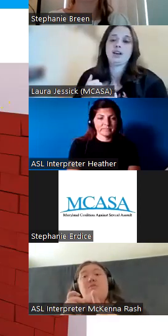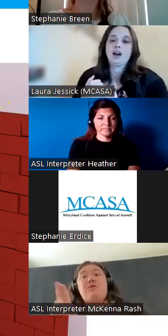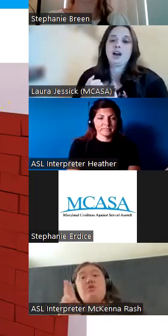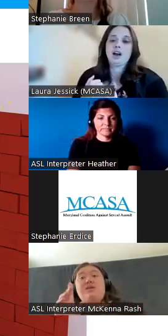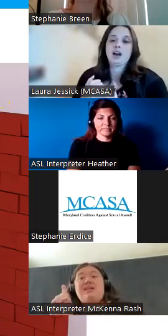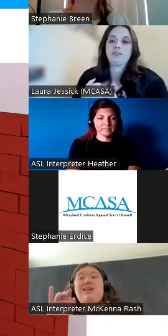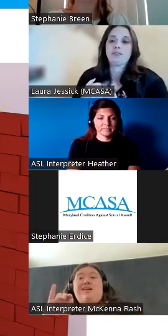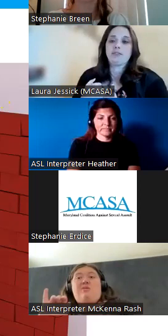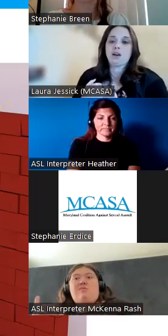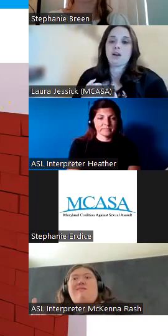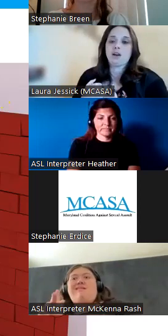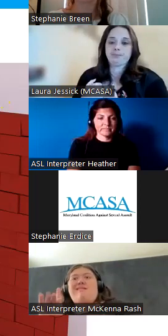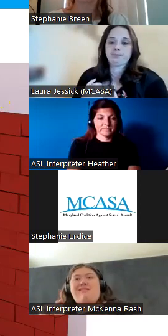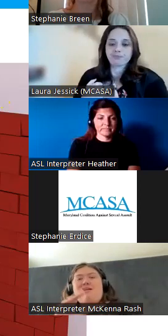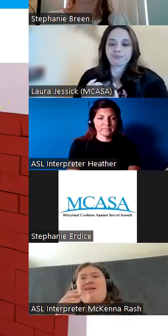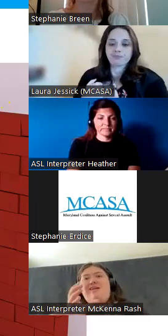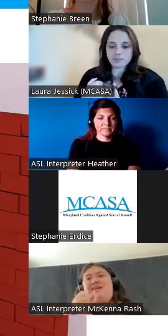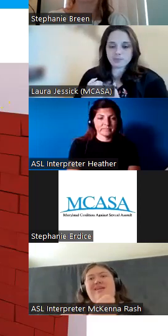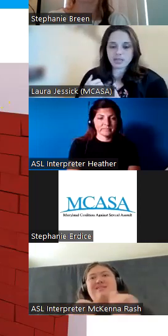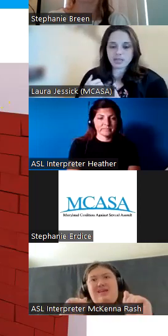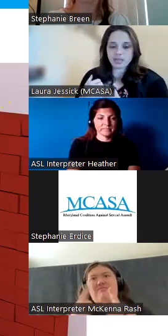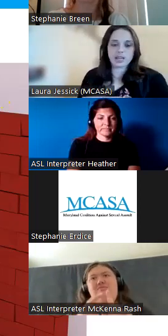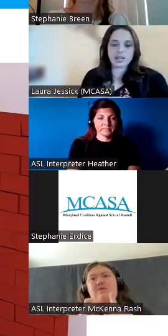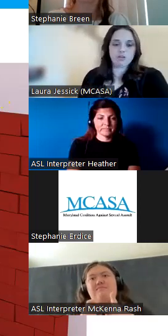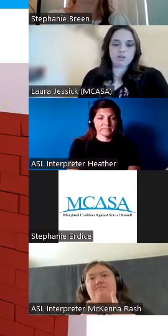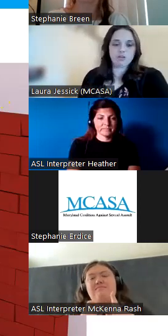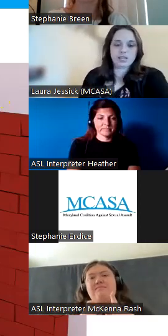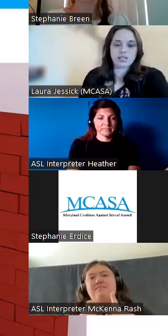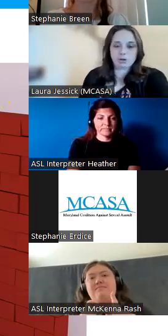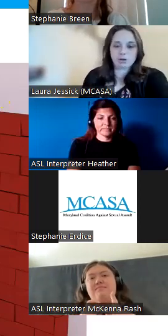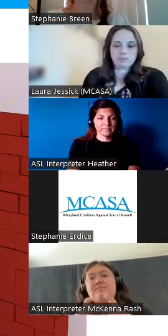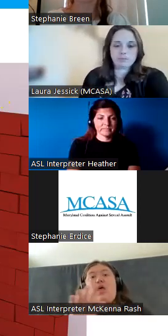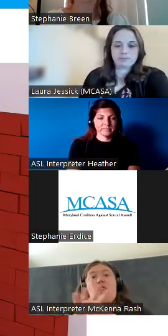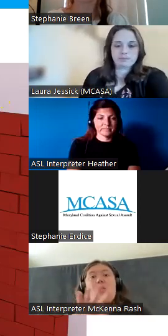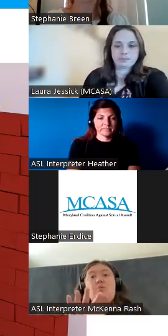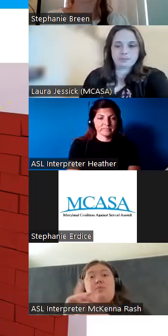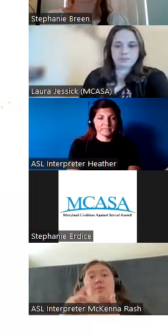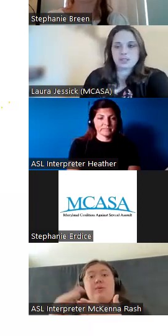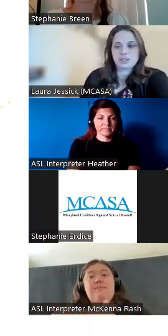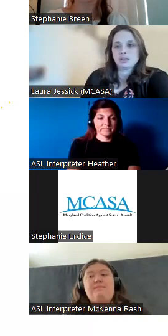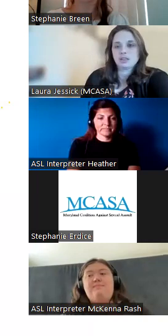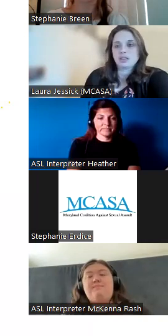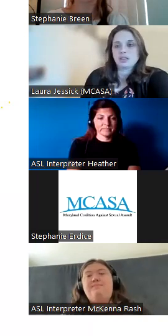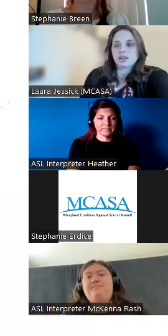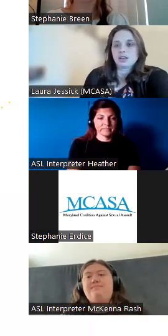kit and getting a SAFE from a local SAFE program.